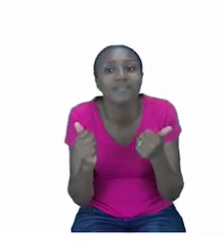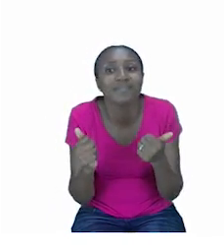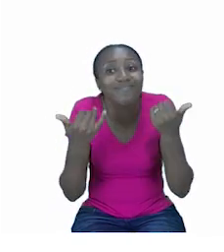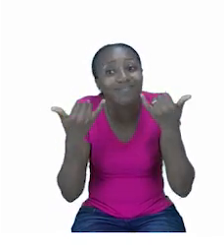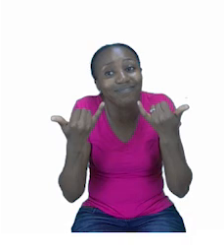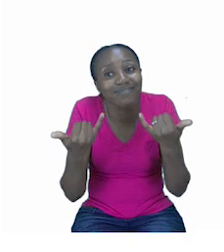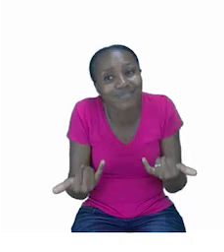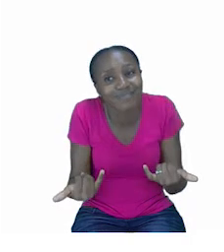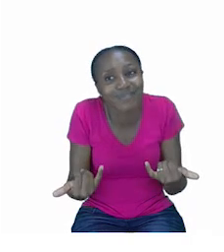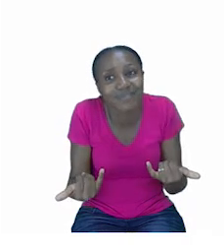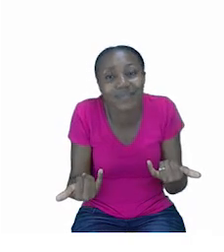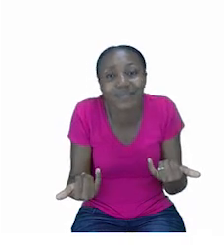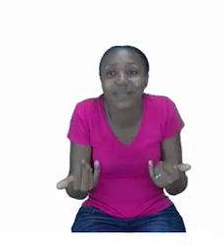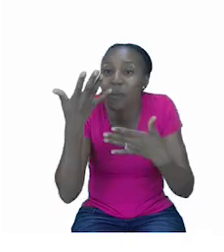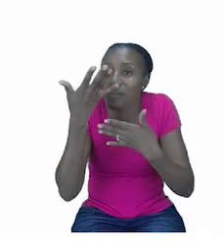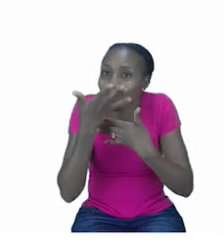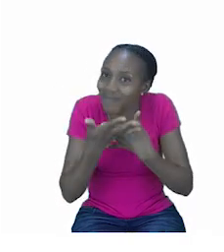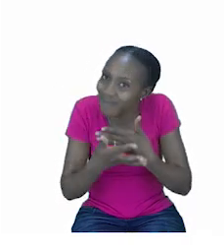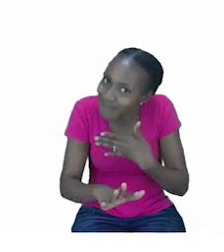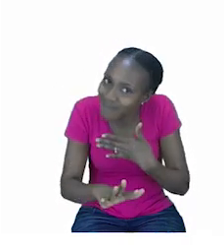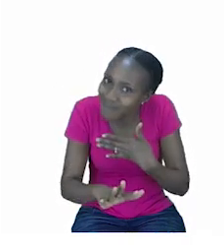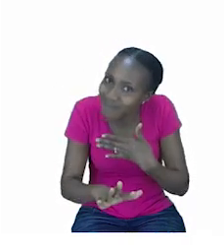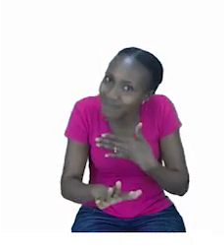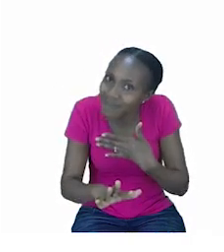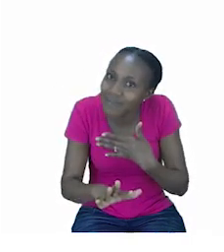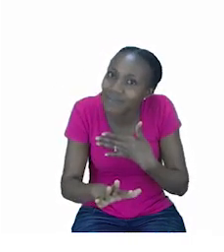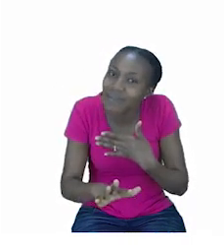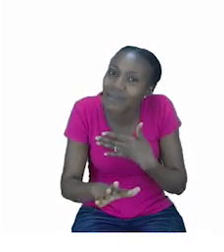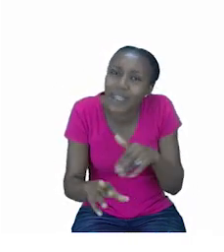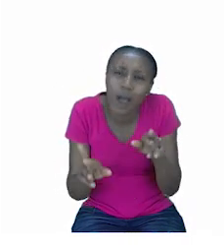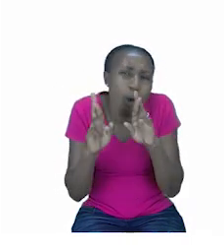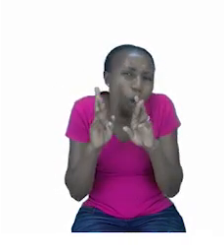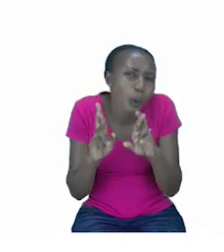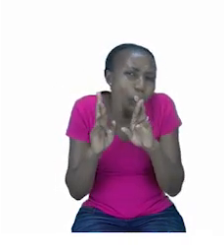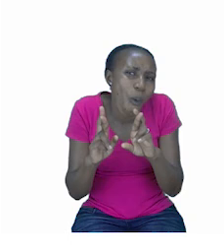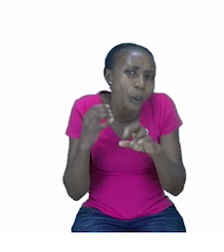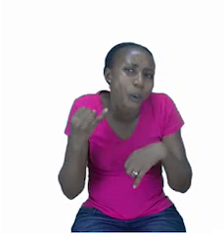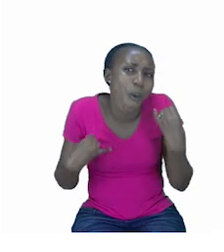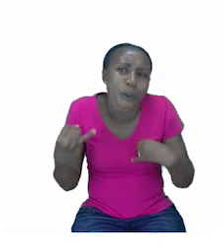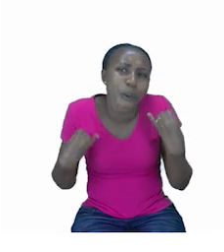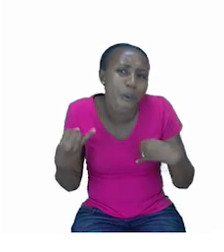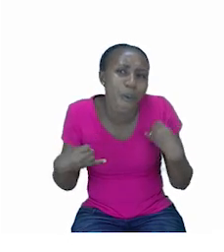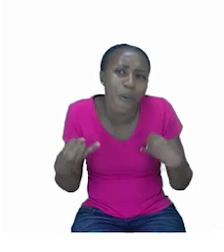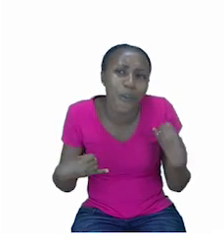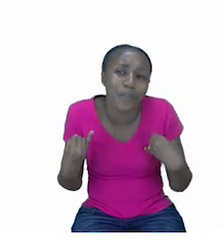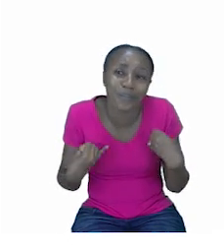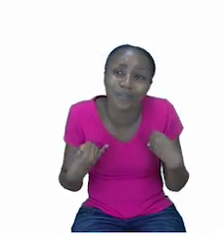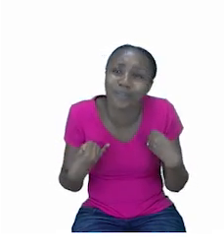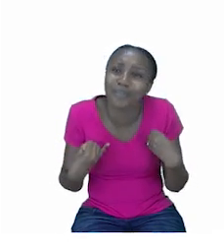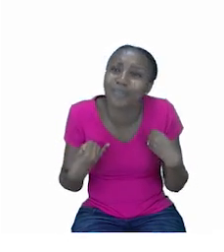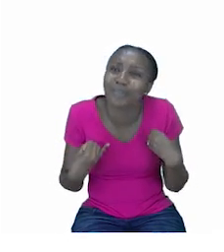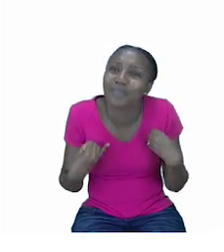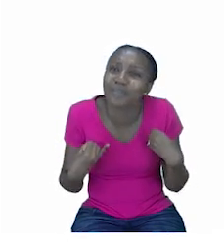end of our exercise. And I really hope you enjoyed yourself. Now remember,